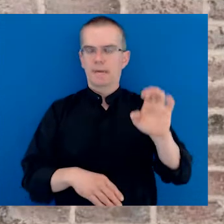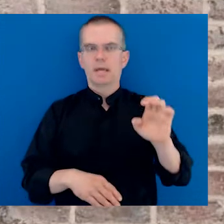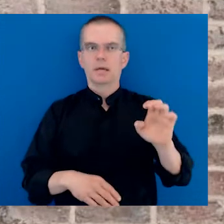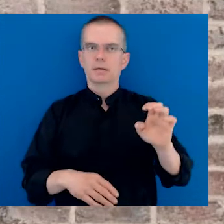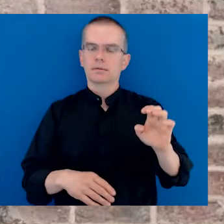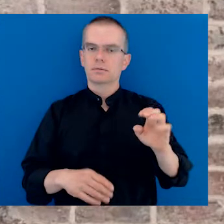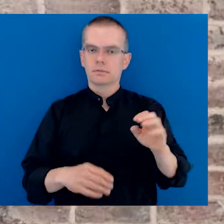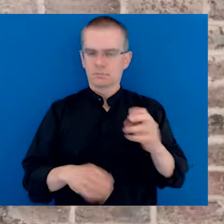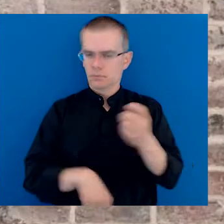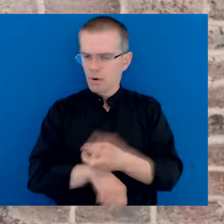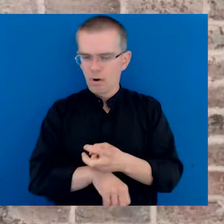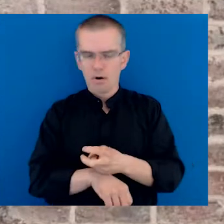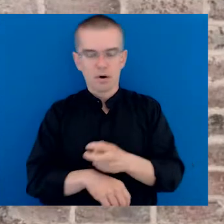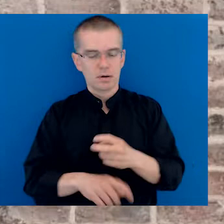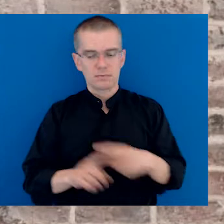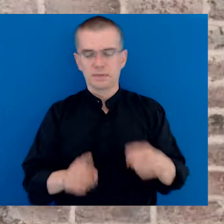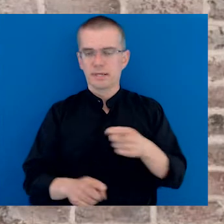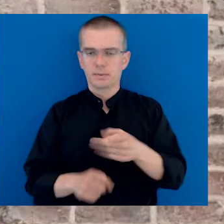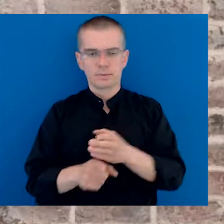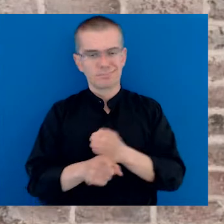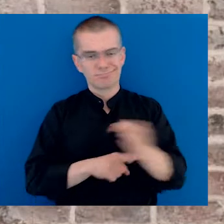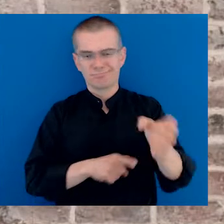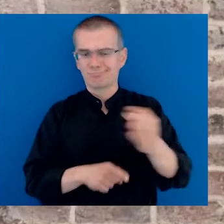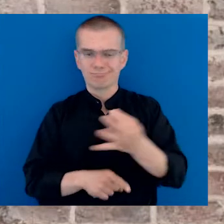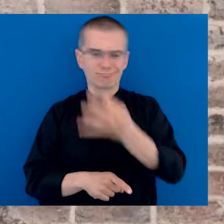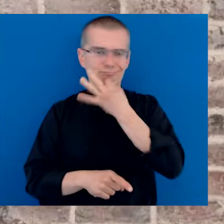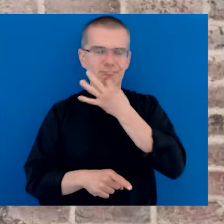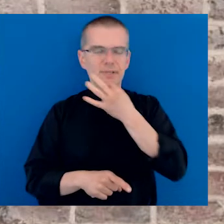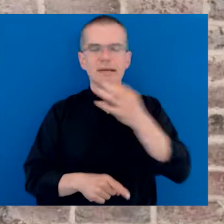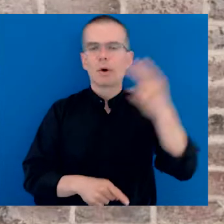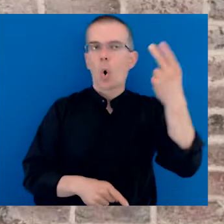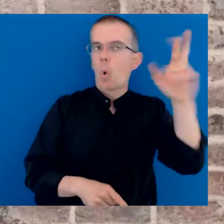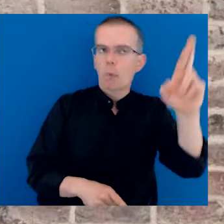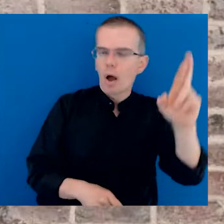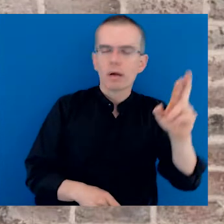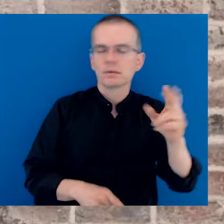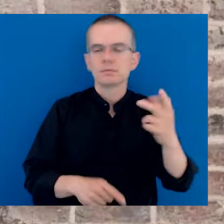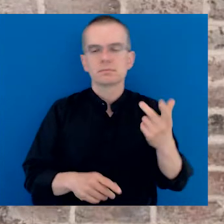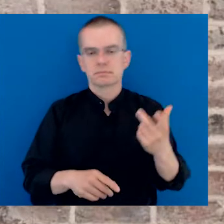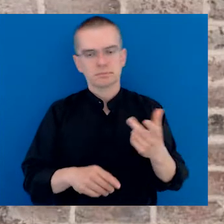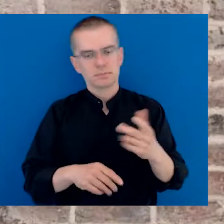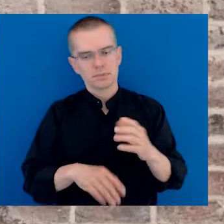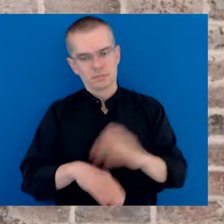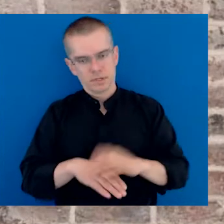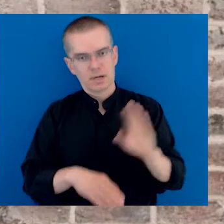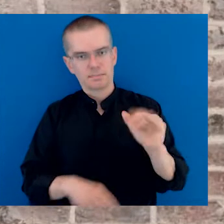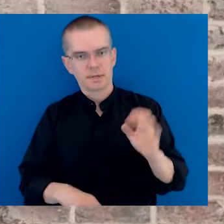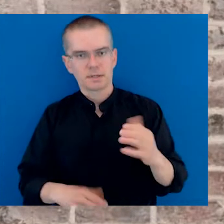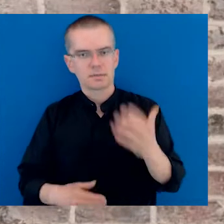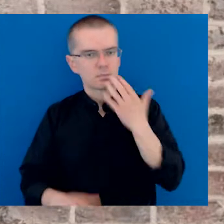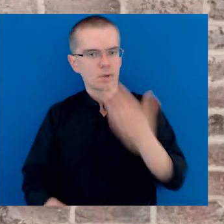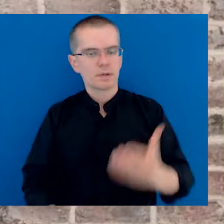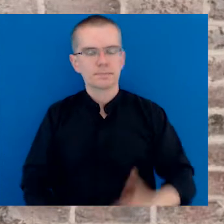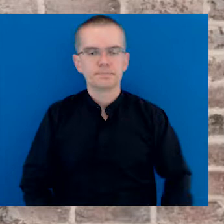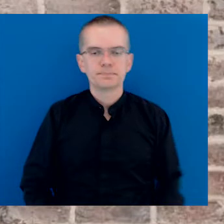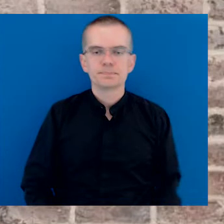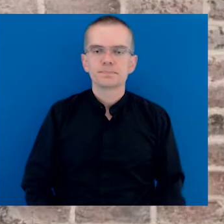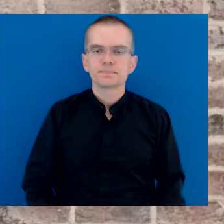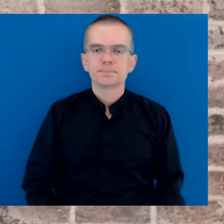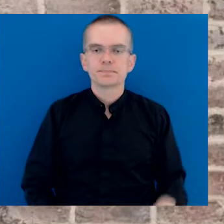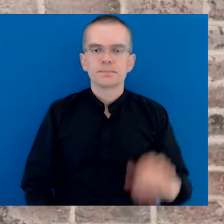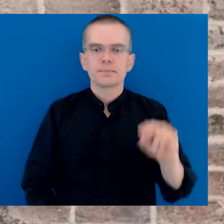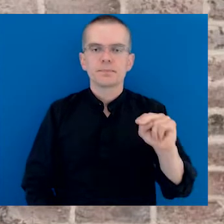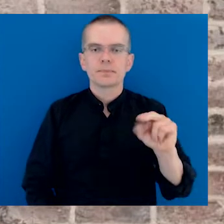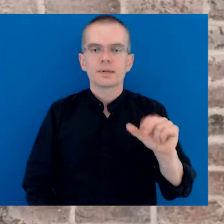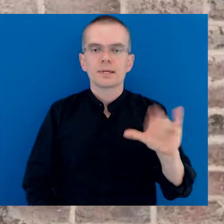guy who made a career out of it, since he wasn't going to hit home runs. Exactly. He used what he had. And he